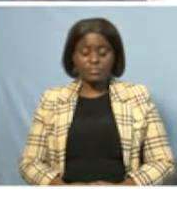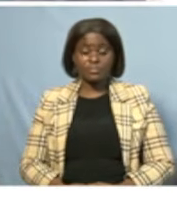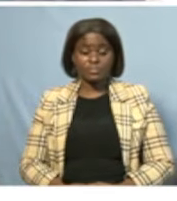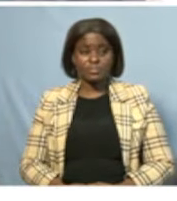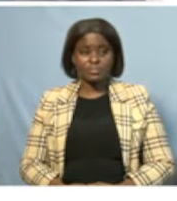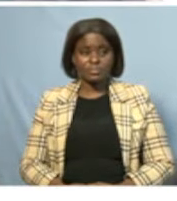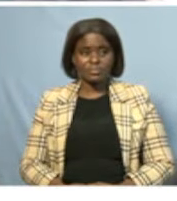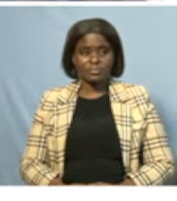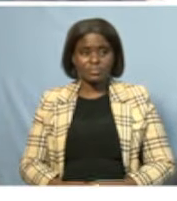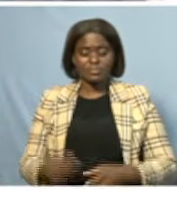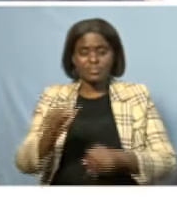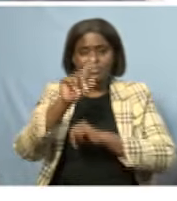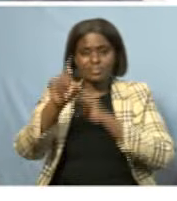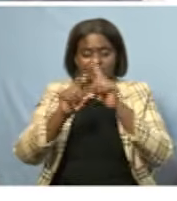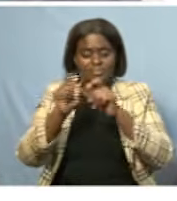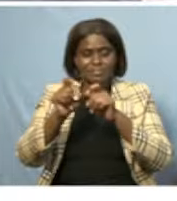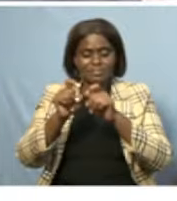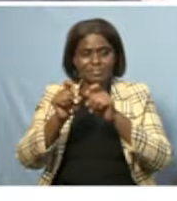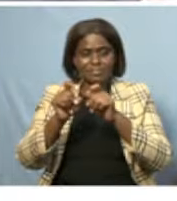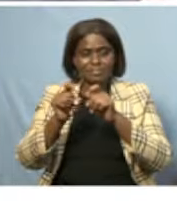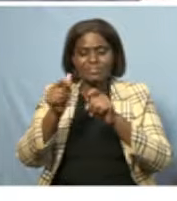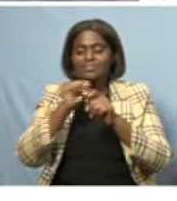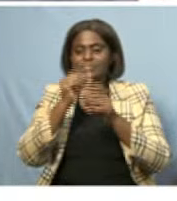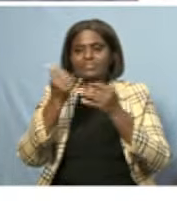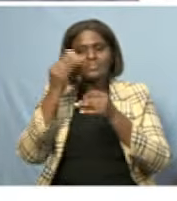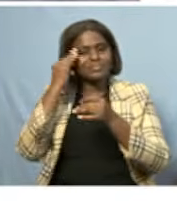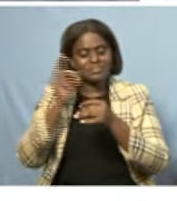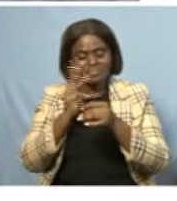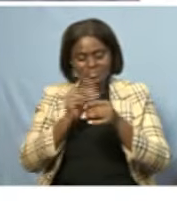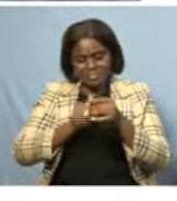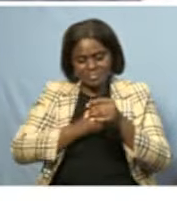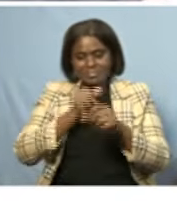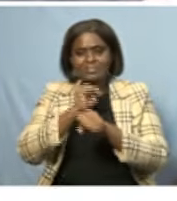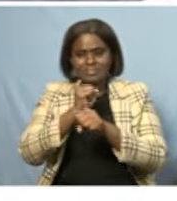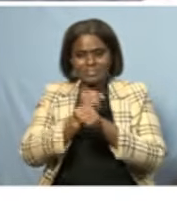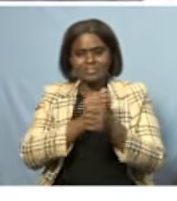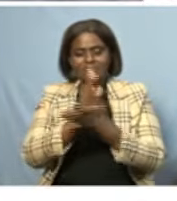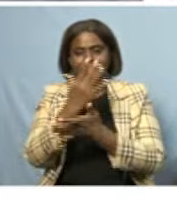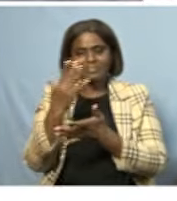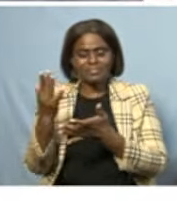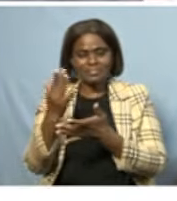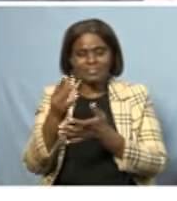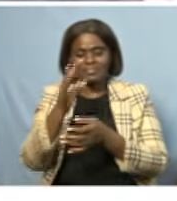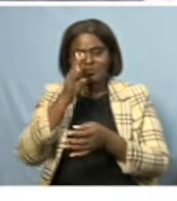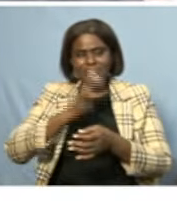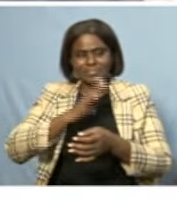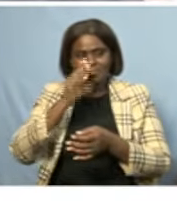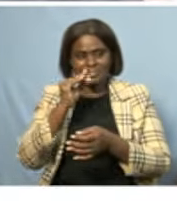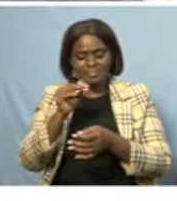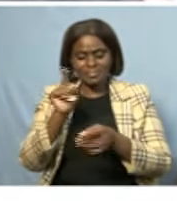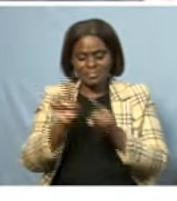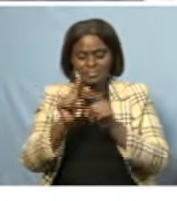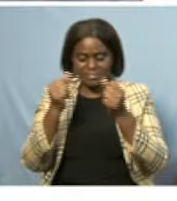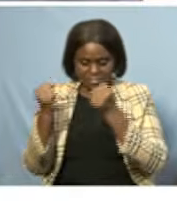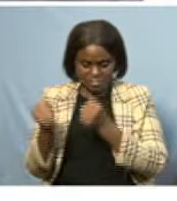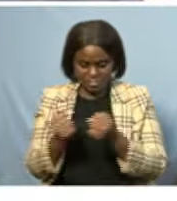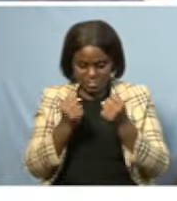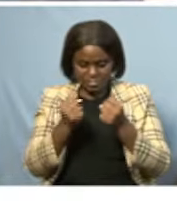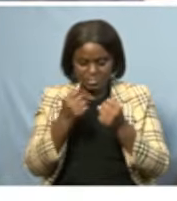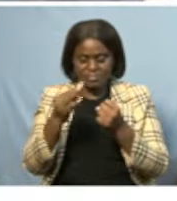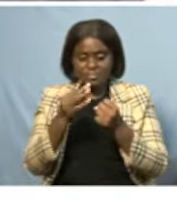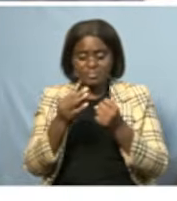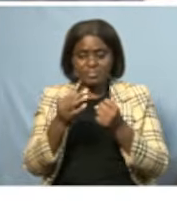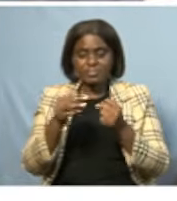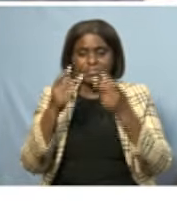You don't even know what you're questioning because you know that we are doing the right things. Madam Speaker, the strengthening